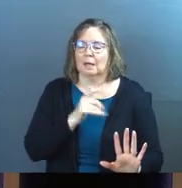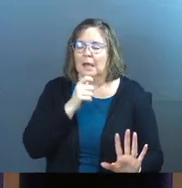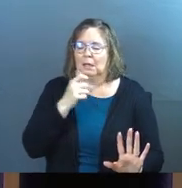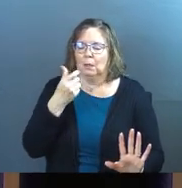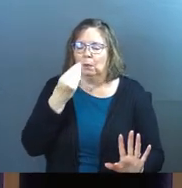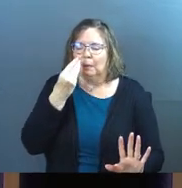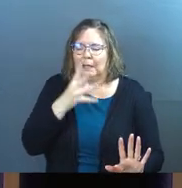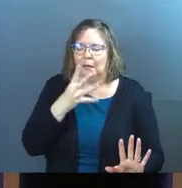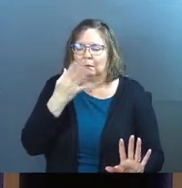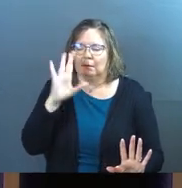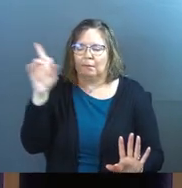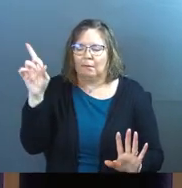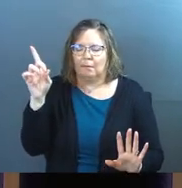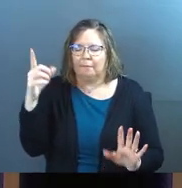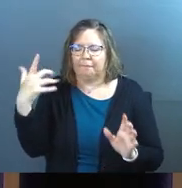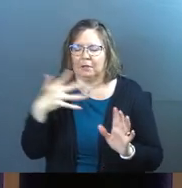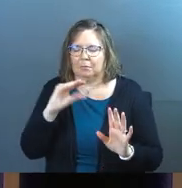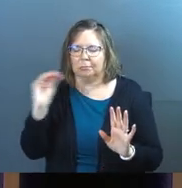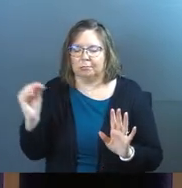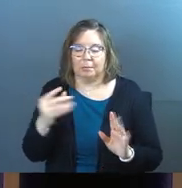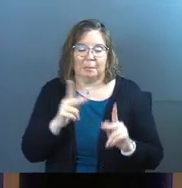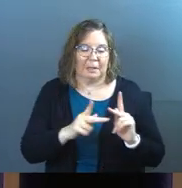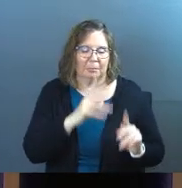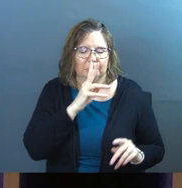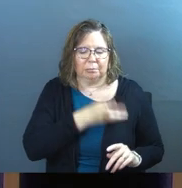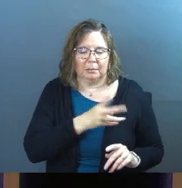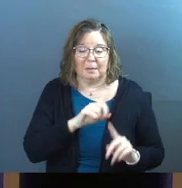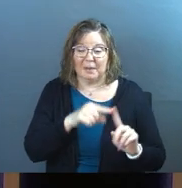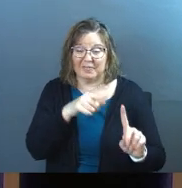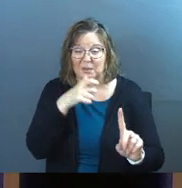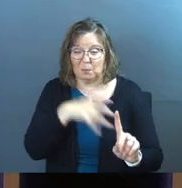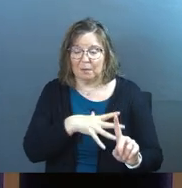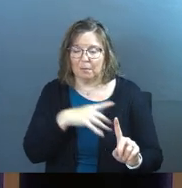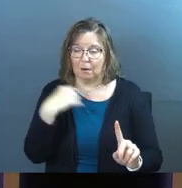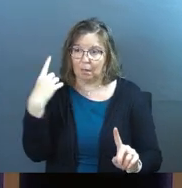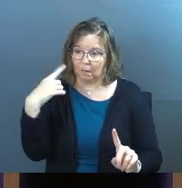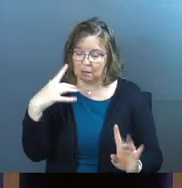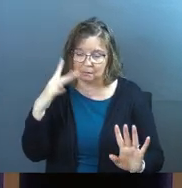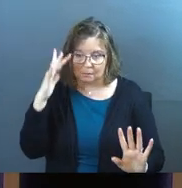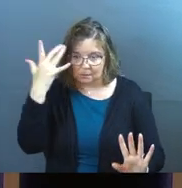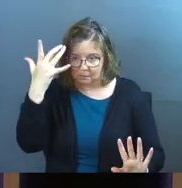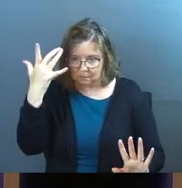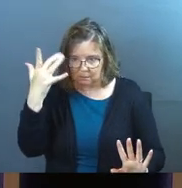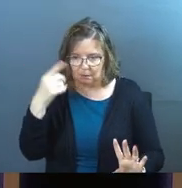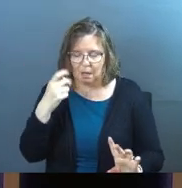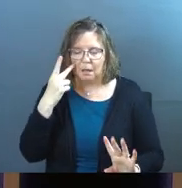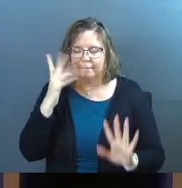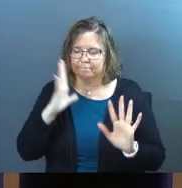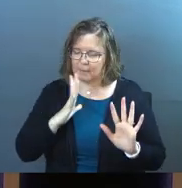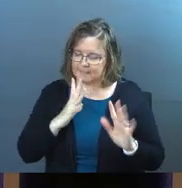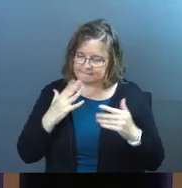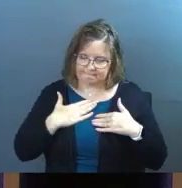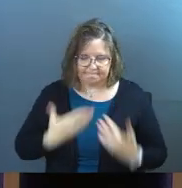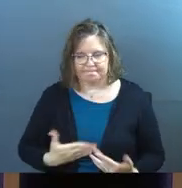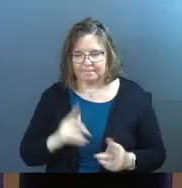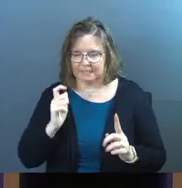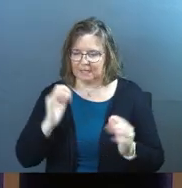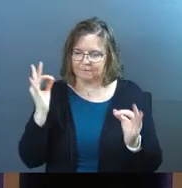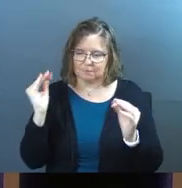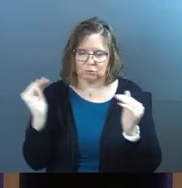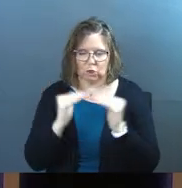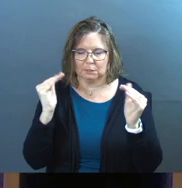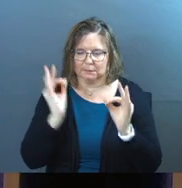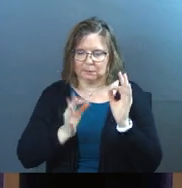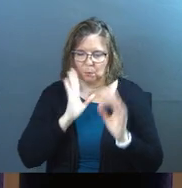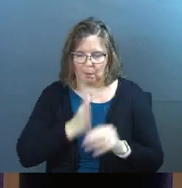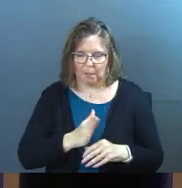or care about people, but this woman is driving me crazy. I'm going to see that she gets justice because she is wearing